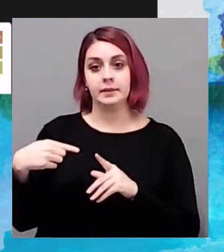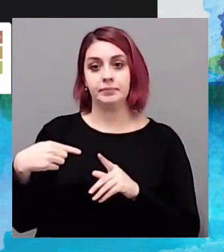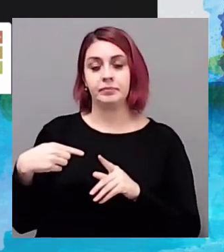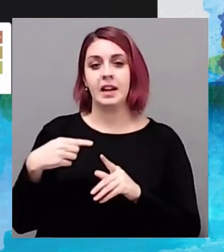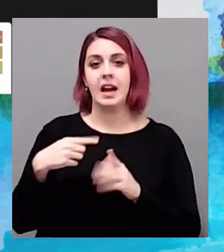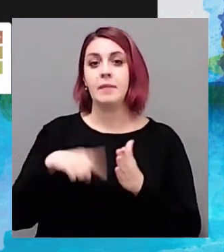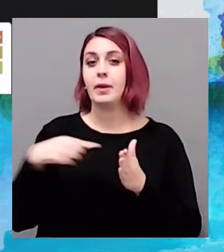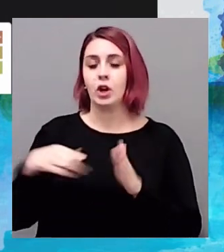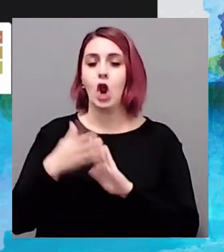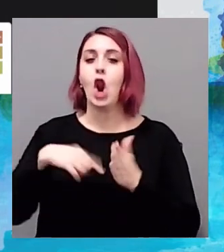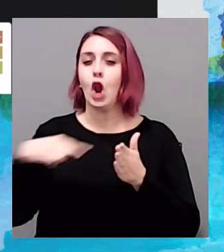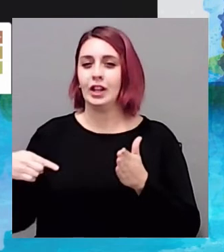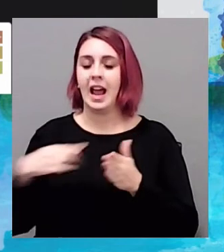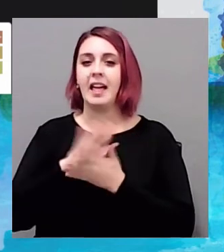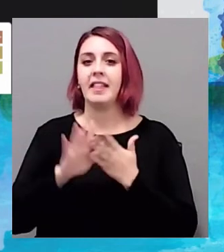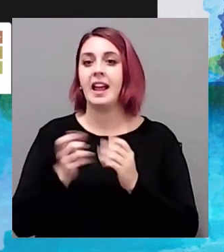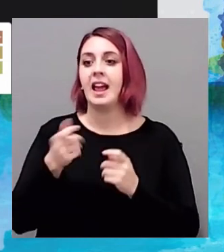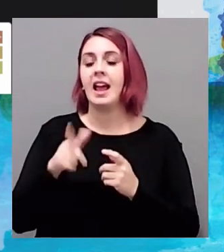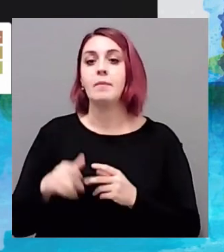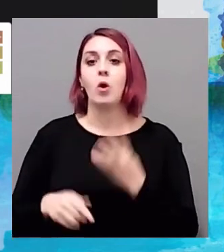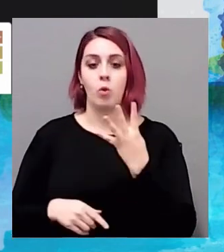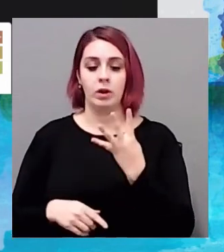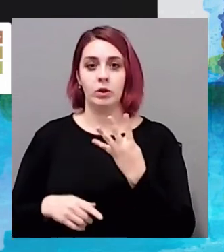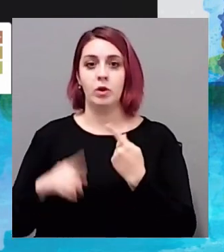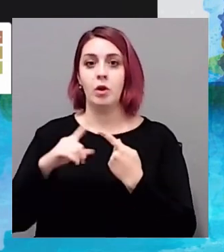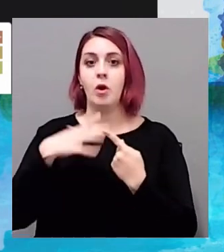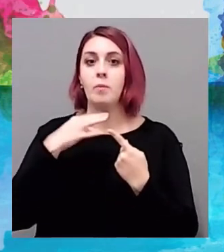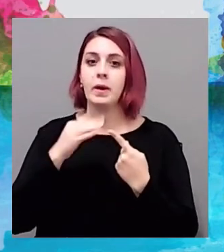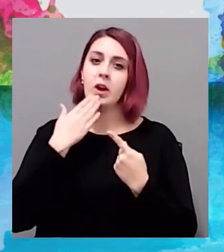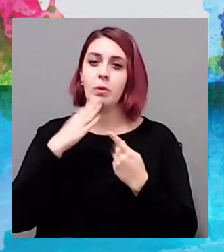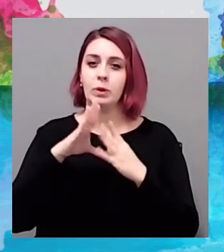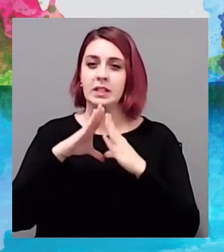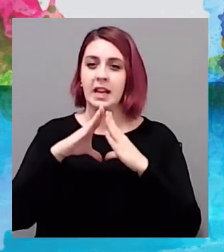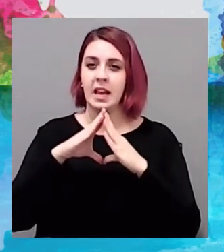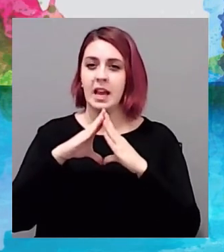This is from the Tate Museum in London. It could be